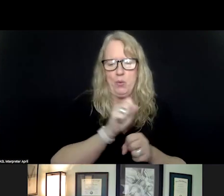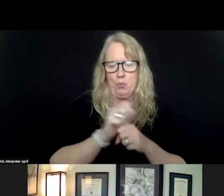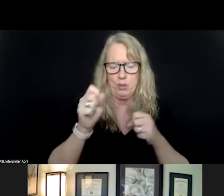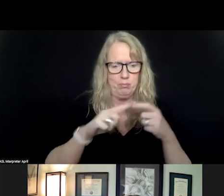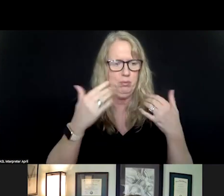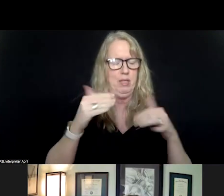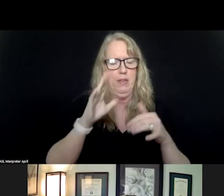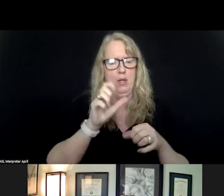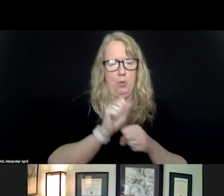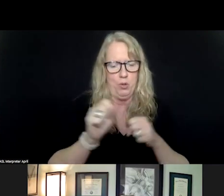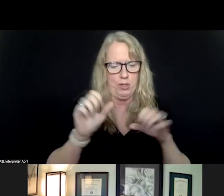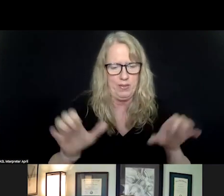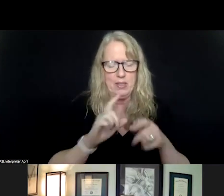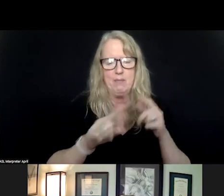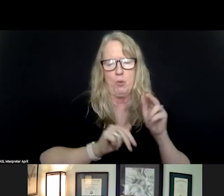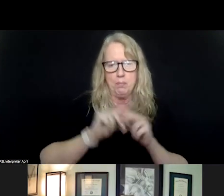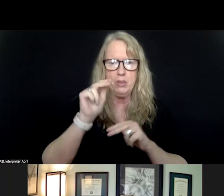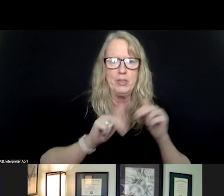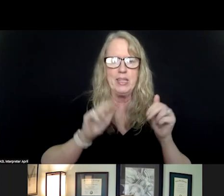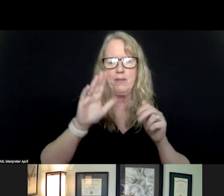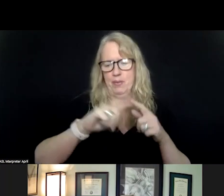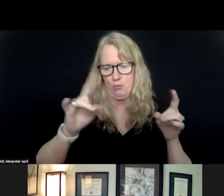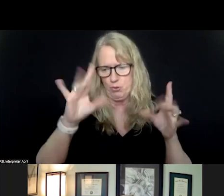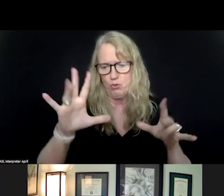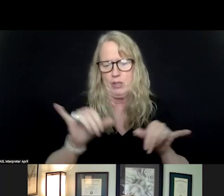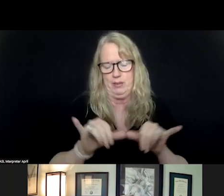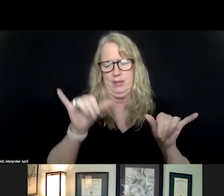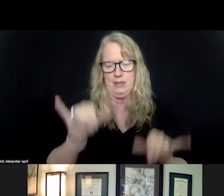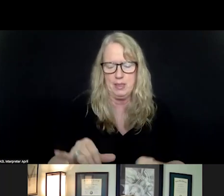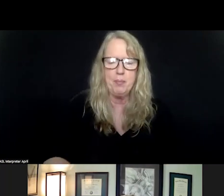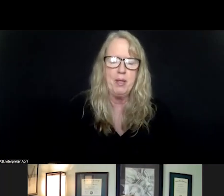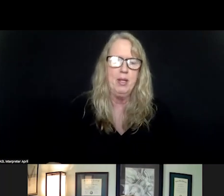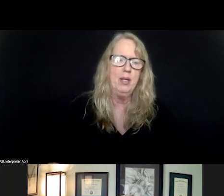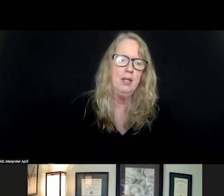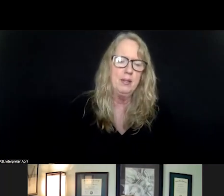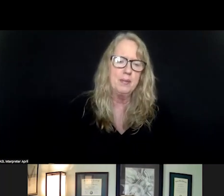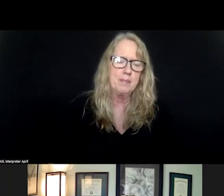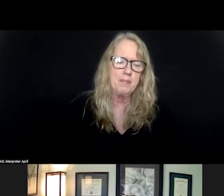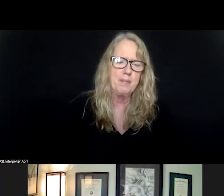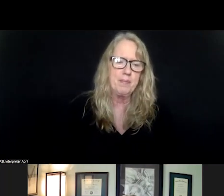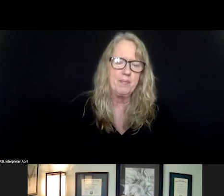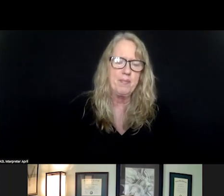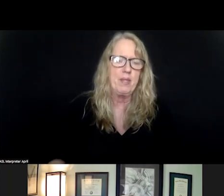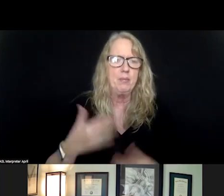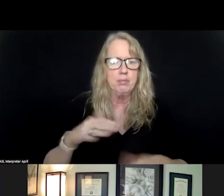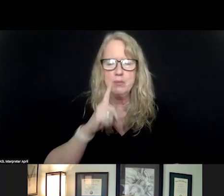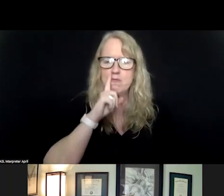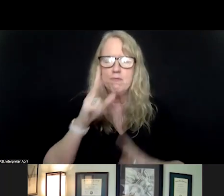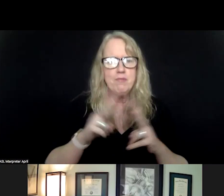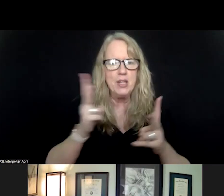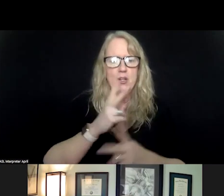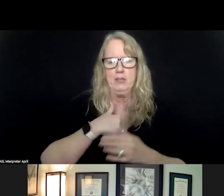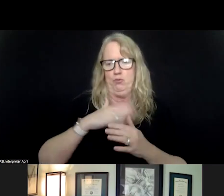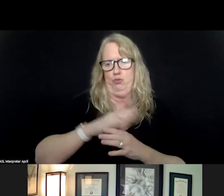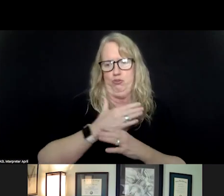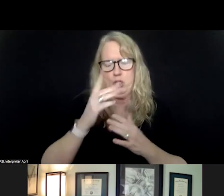they've done in building their crisis system. And actually and they've been like just incredibly gracious with sharing